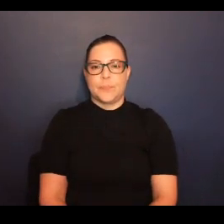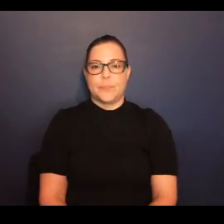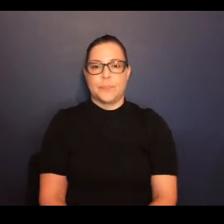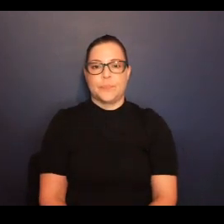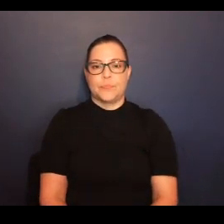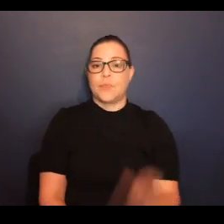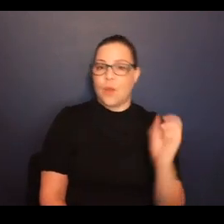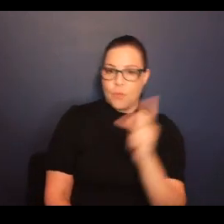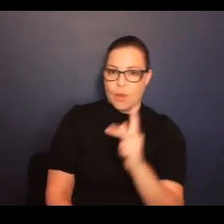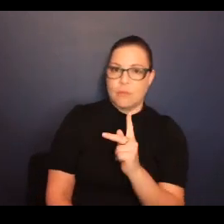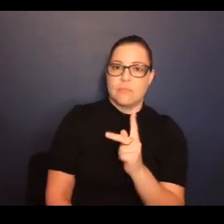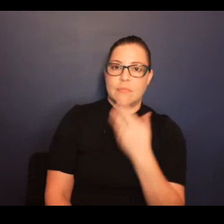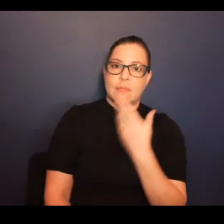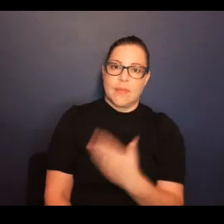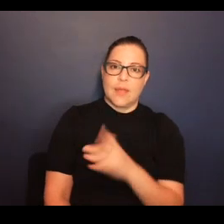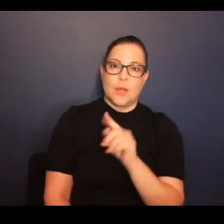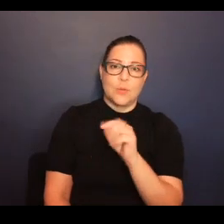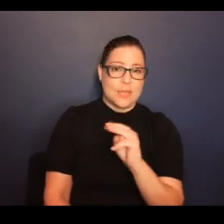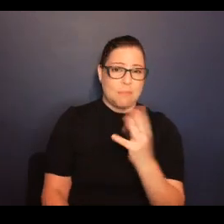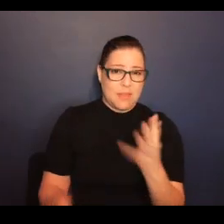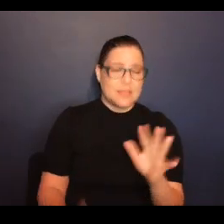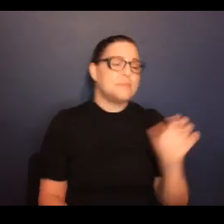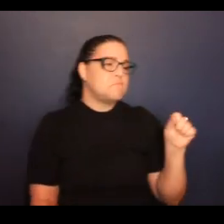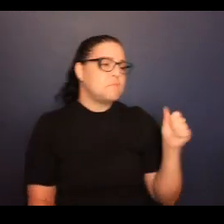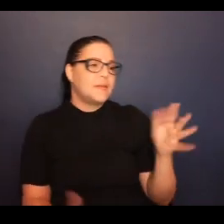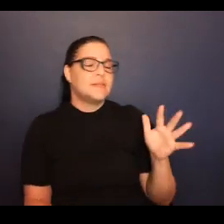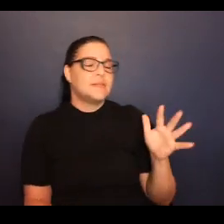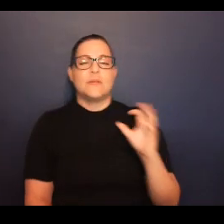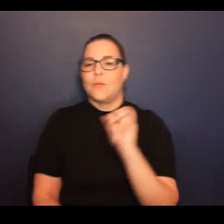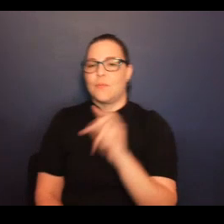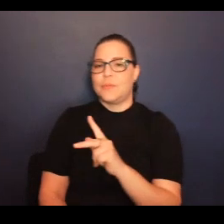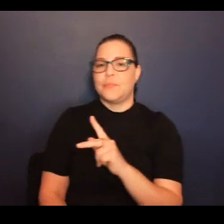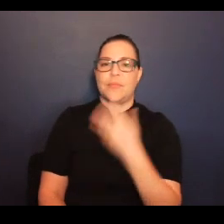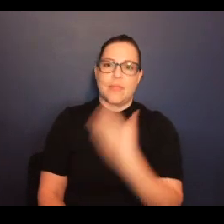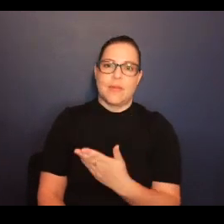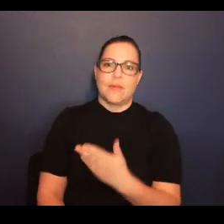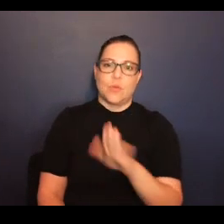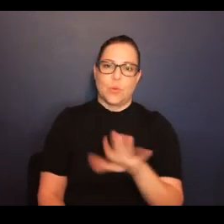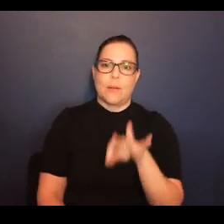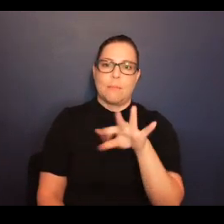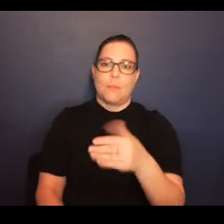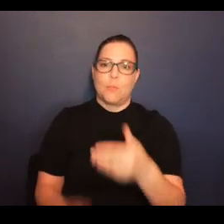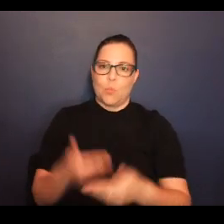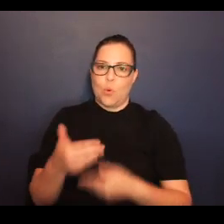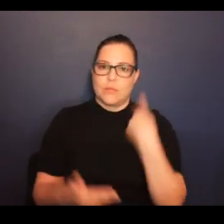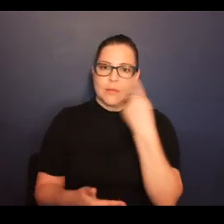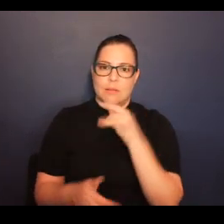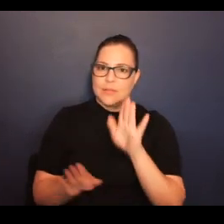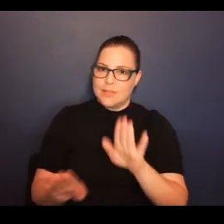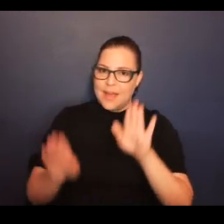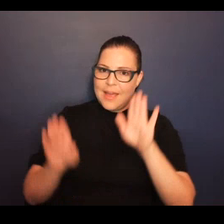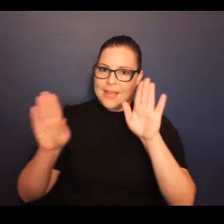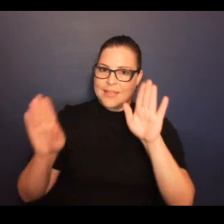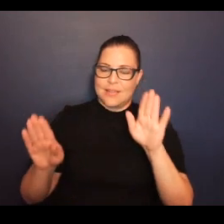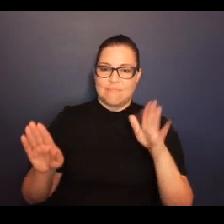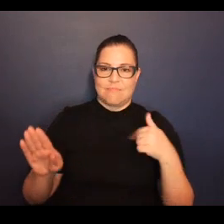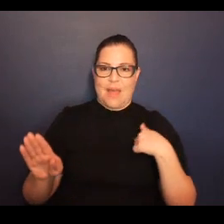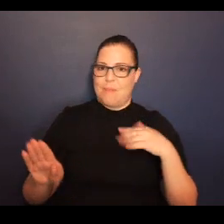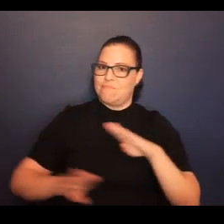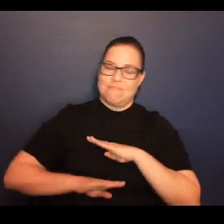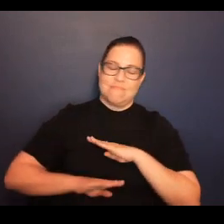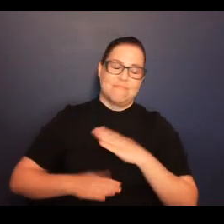2023. All right. Well, thank you, Tim. Was that it? Yeah, that's it. All right. Thank you for that. Progress looks excellent. I couldn't be more pleased.